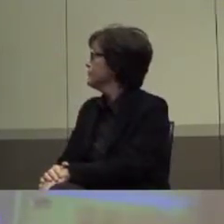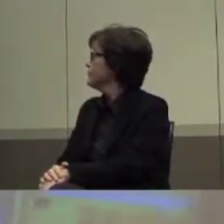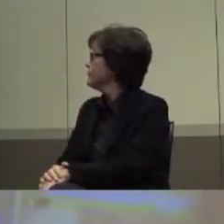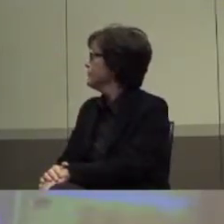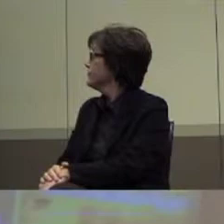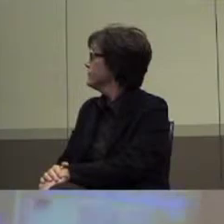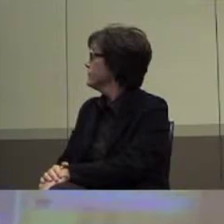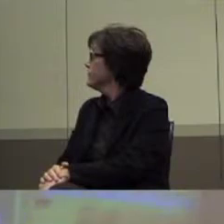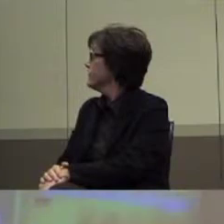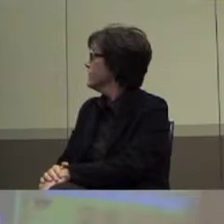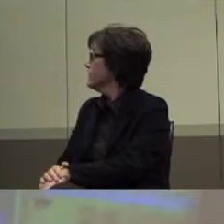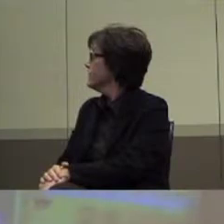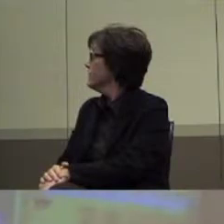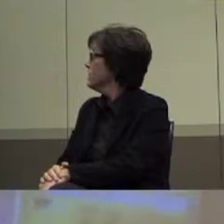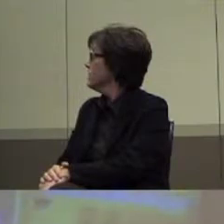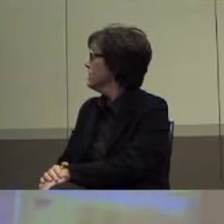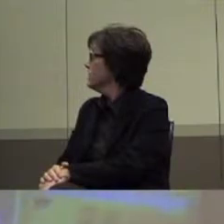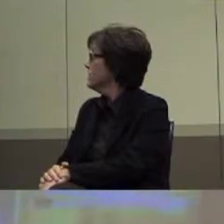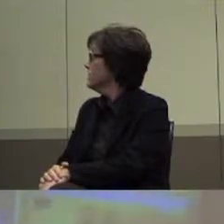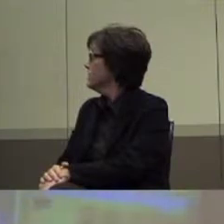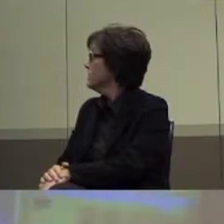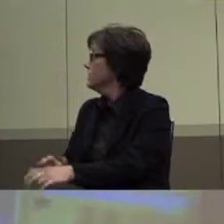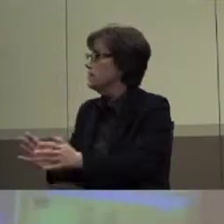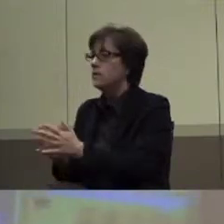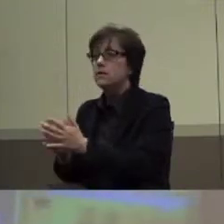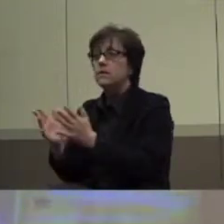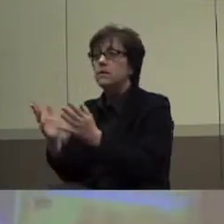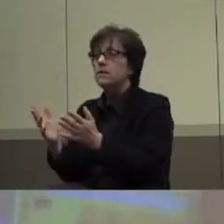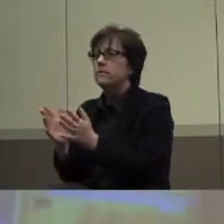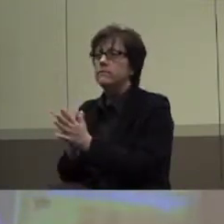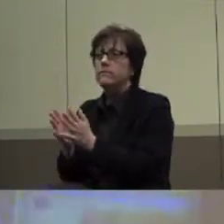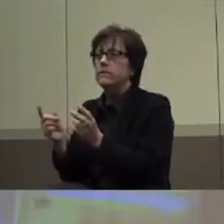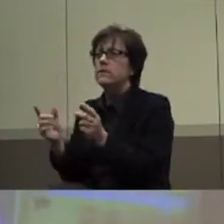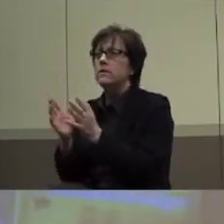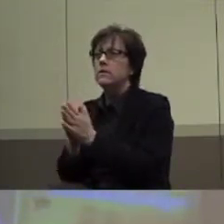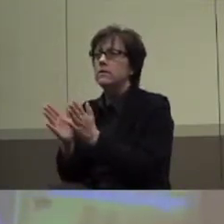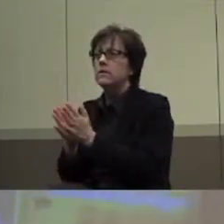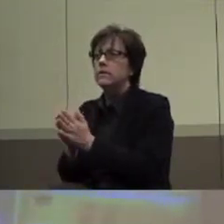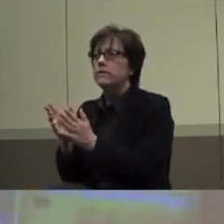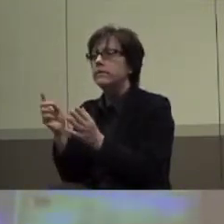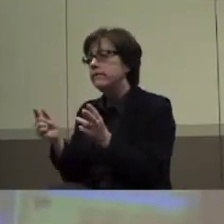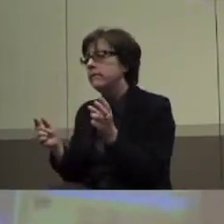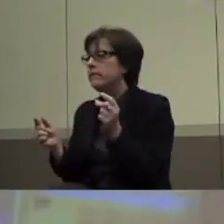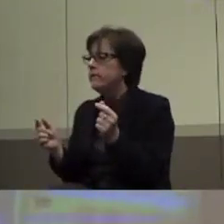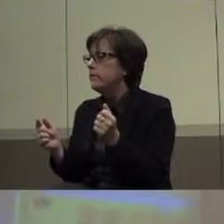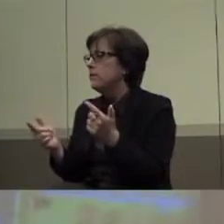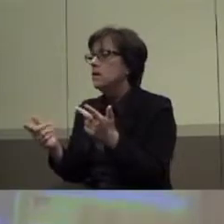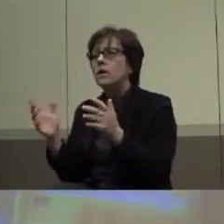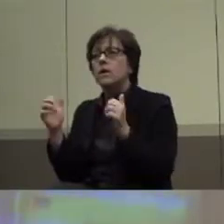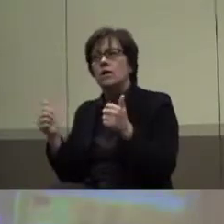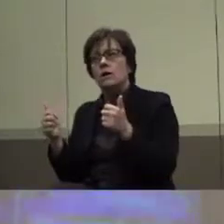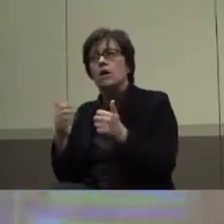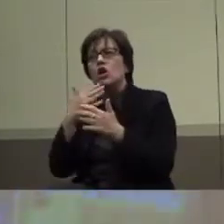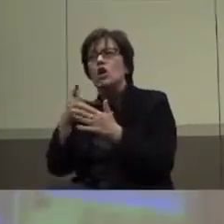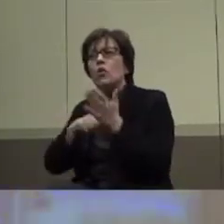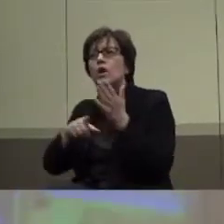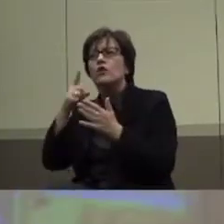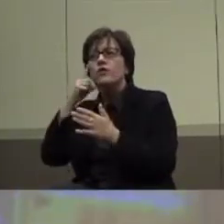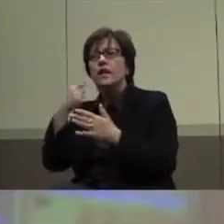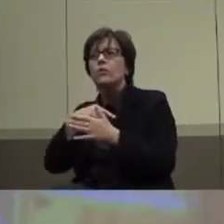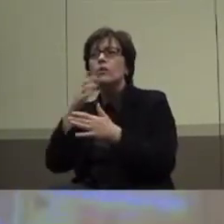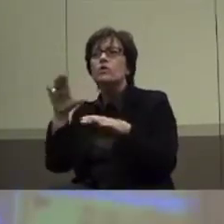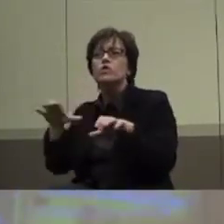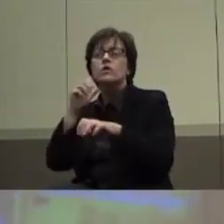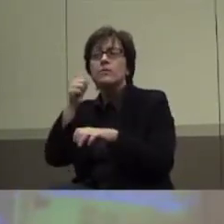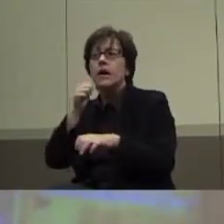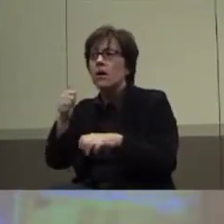else there? What do you think we'll put there, Veronica? Ghost. If you notice our pattern, the next thing that should come in our pattern will be a